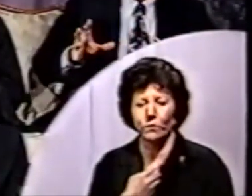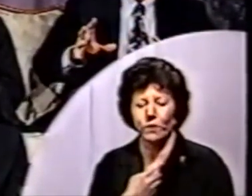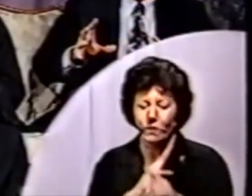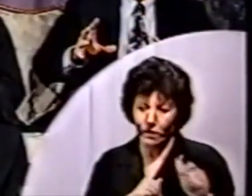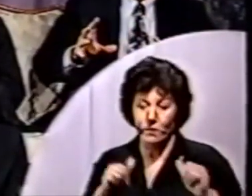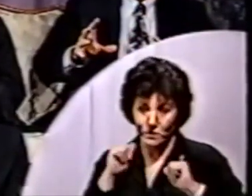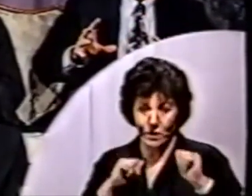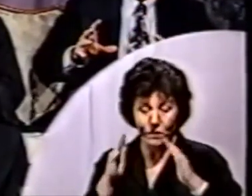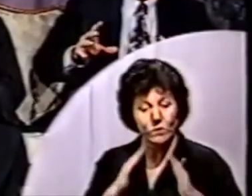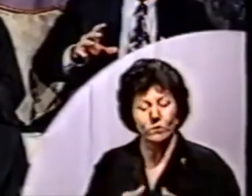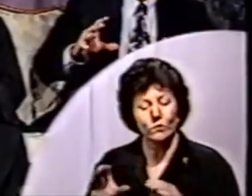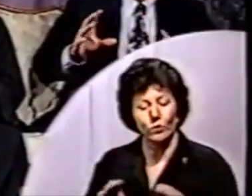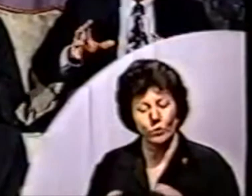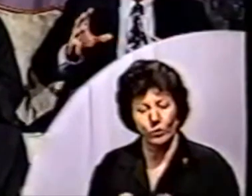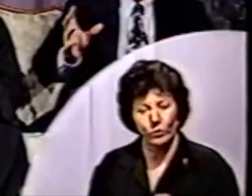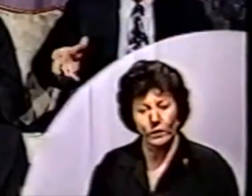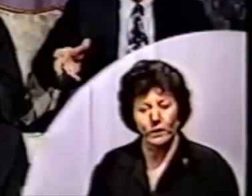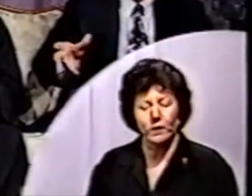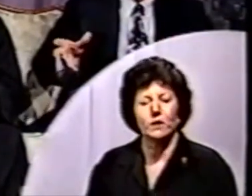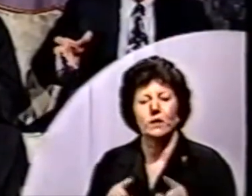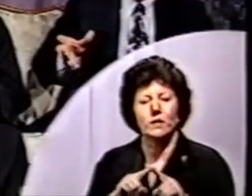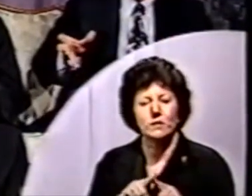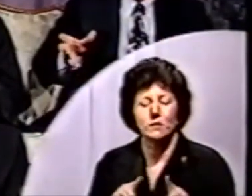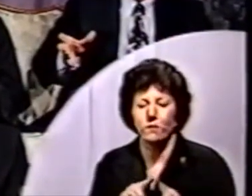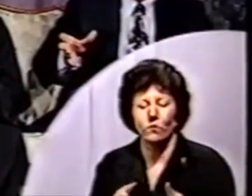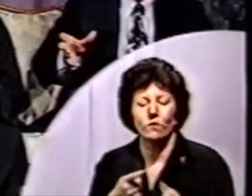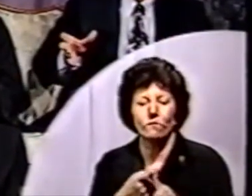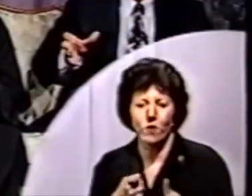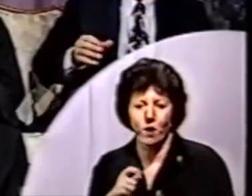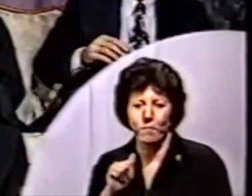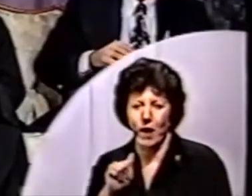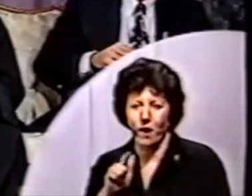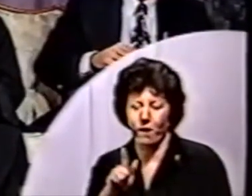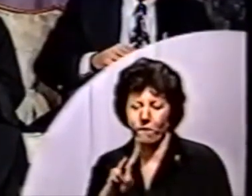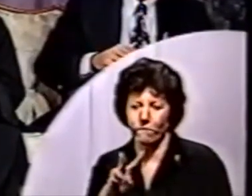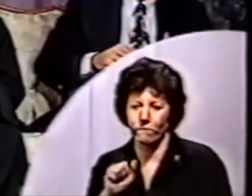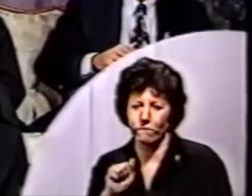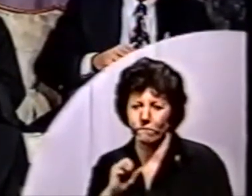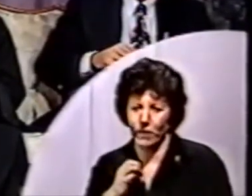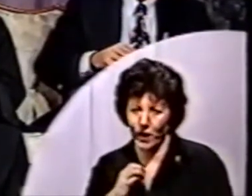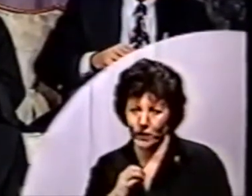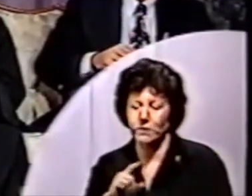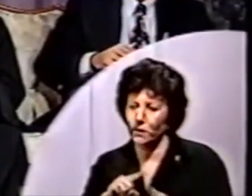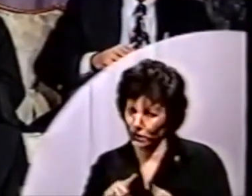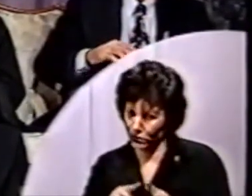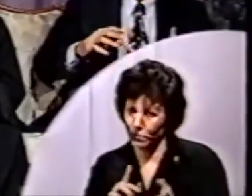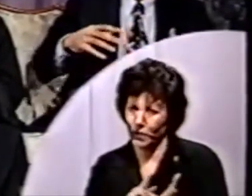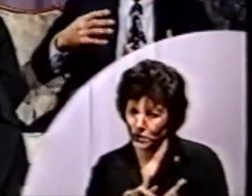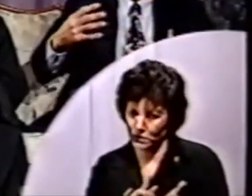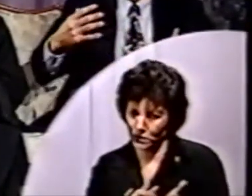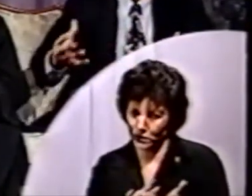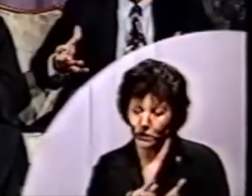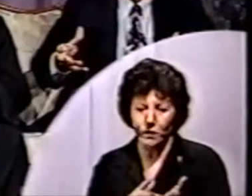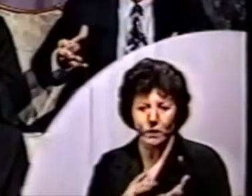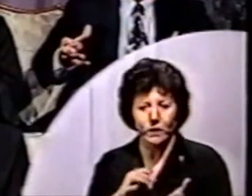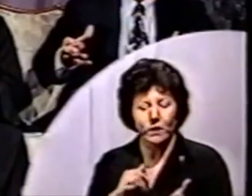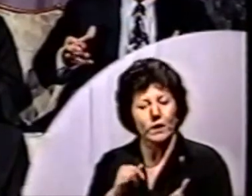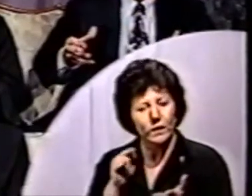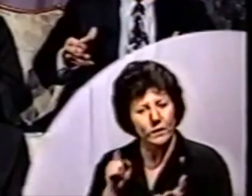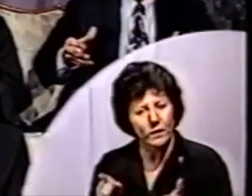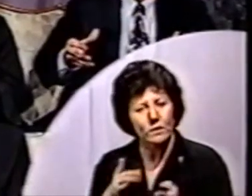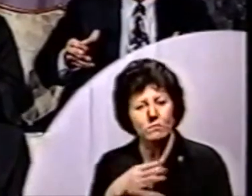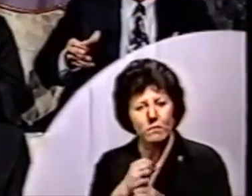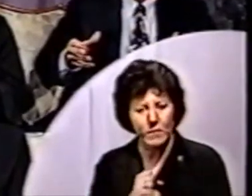Now, the ALVAC is a slightly different vaccine, and it's intended to produce a